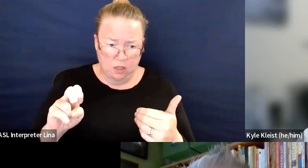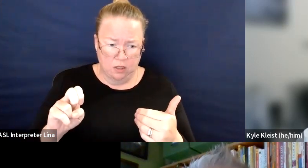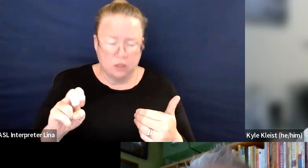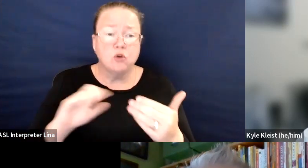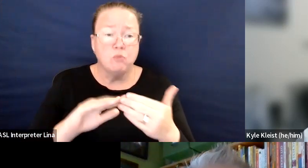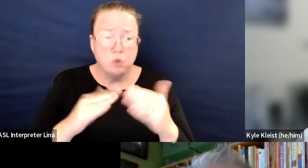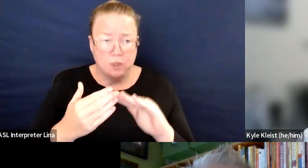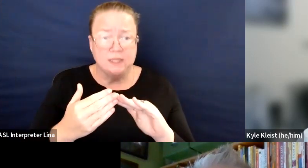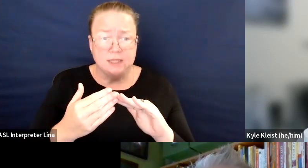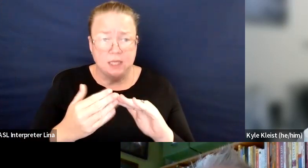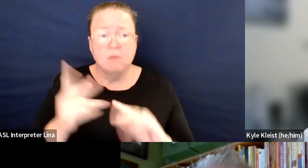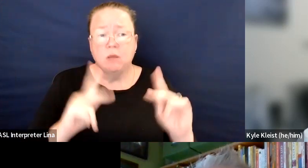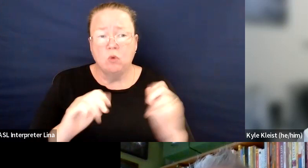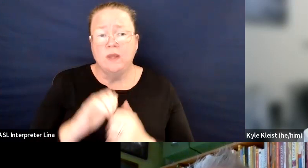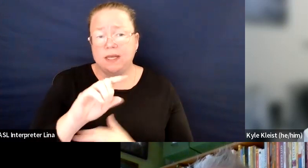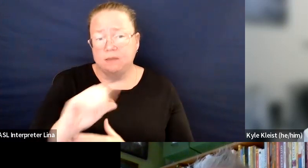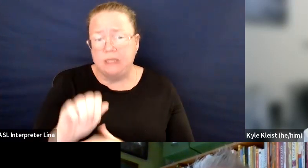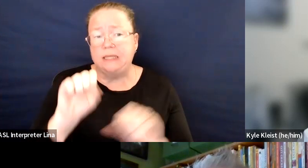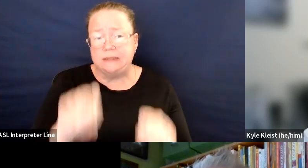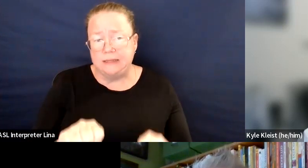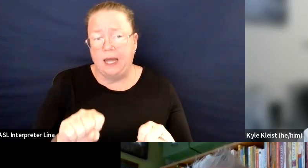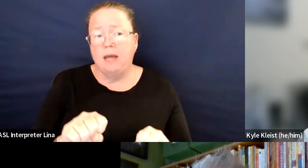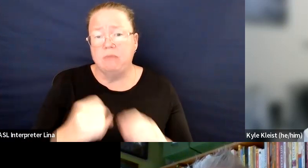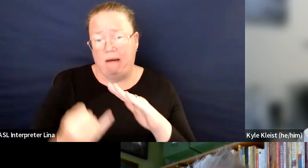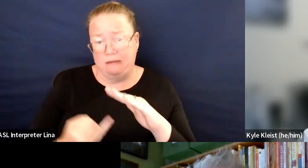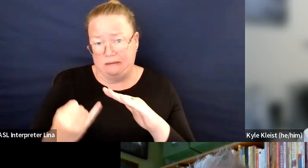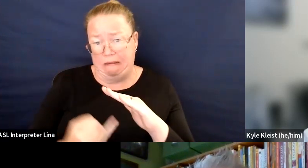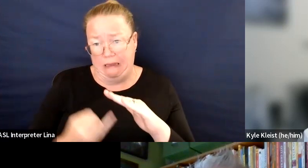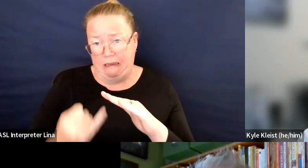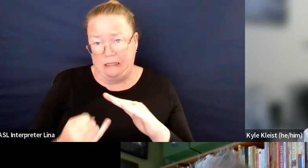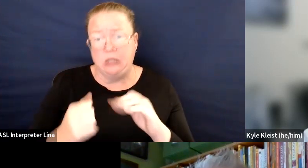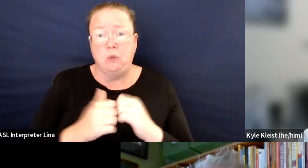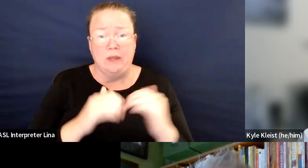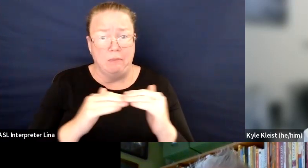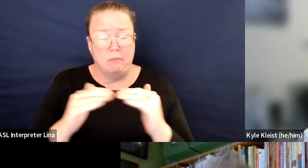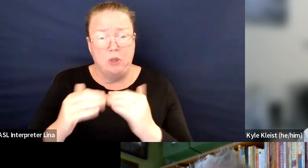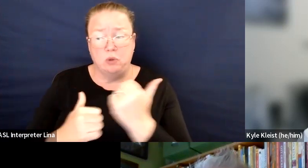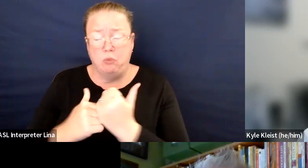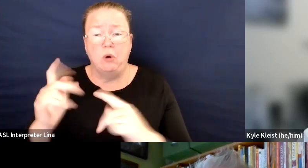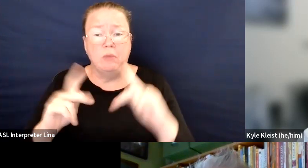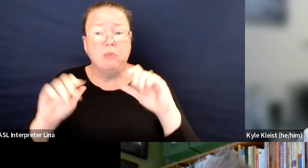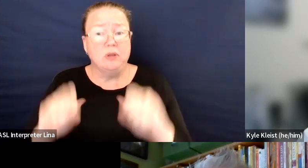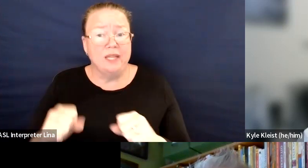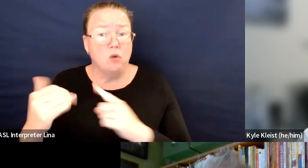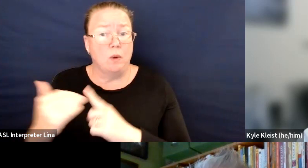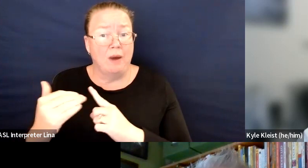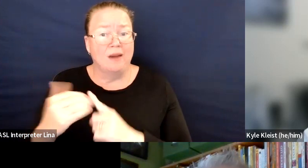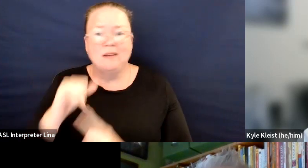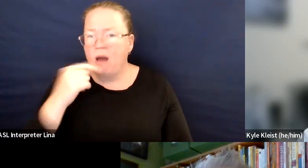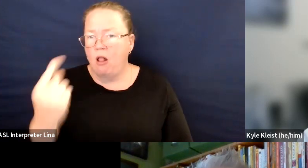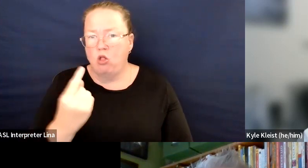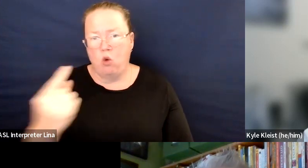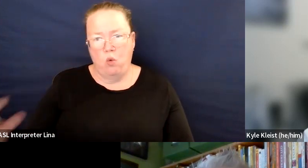communities, people with disabilities can be very isolated with peer support. people can be reminded that they're not